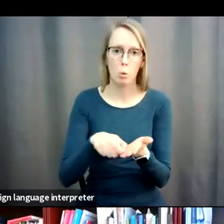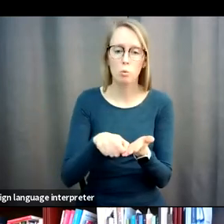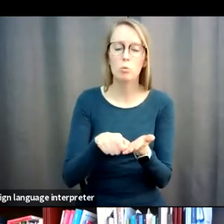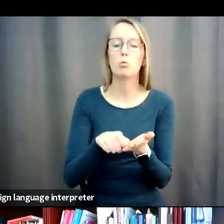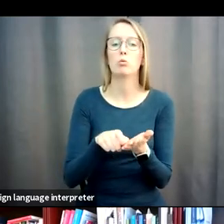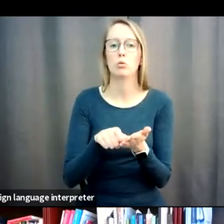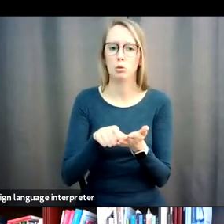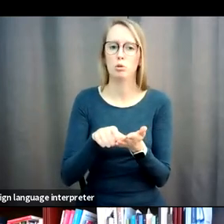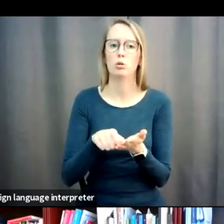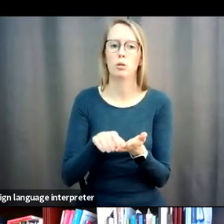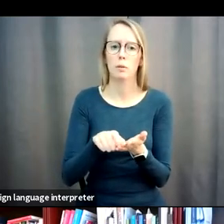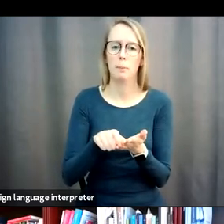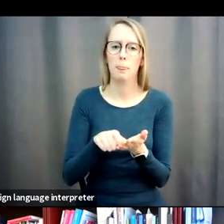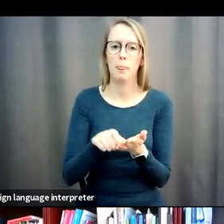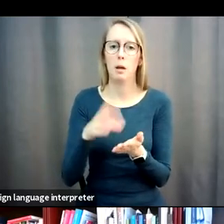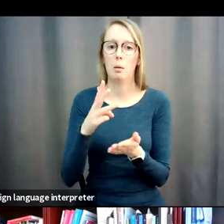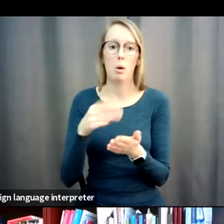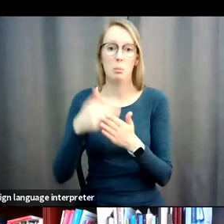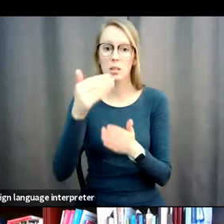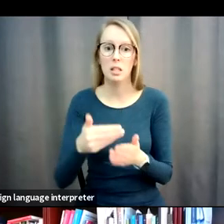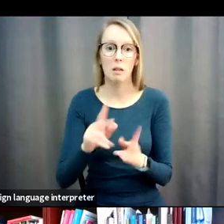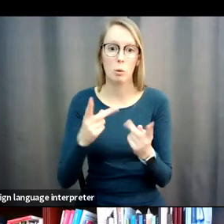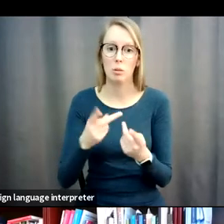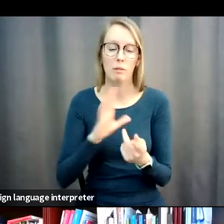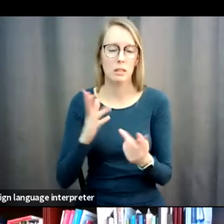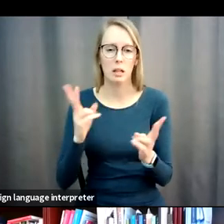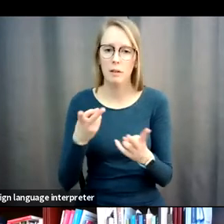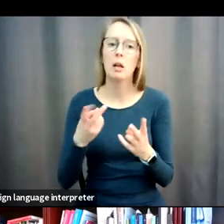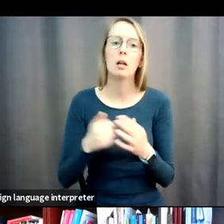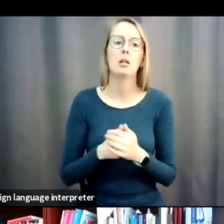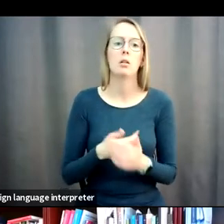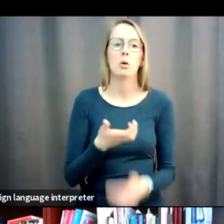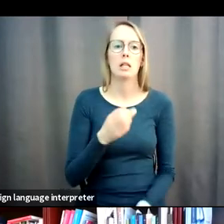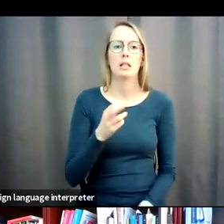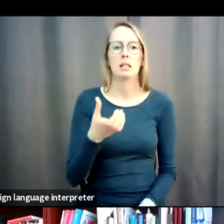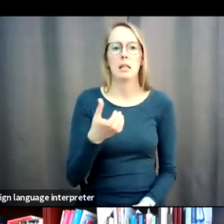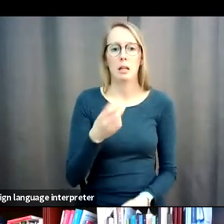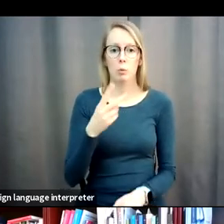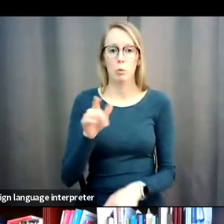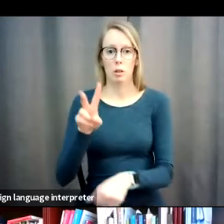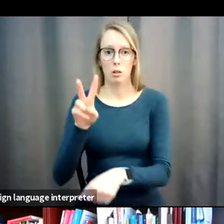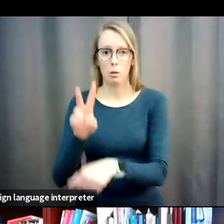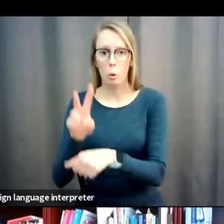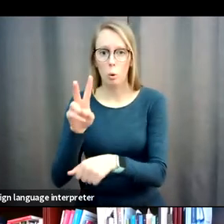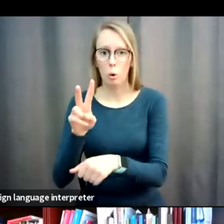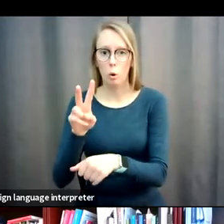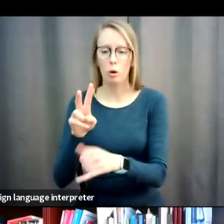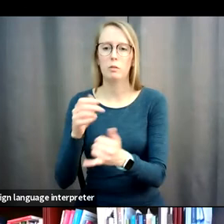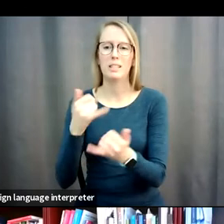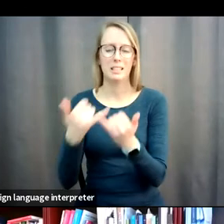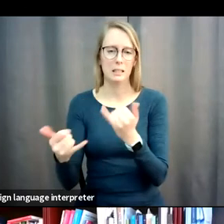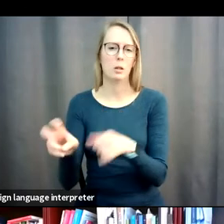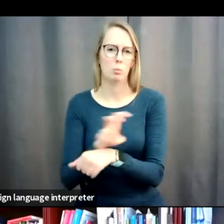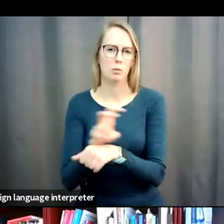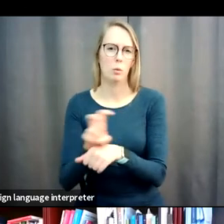the website anyway of the committee. The CRC committee in 2012, that's the last concluding observations